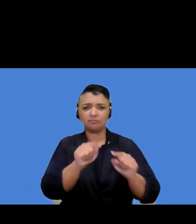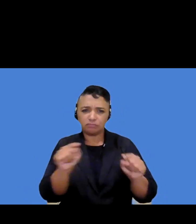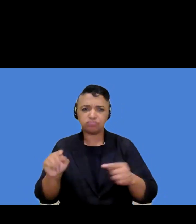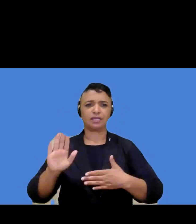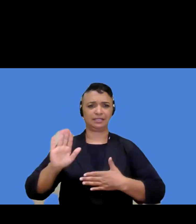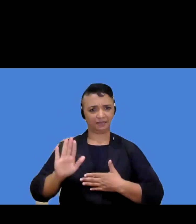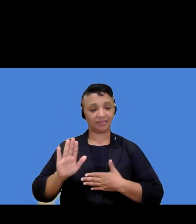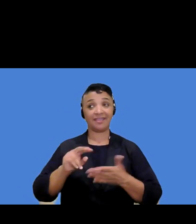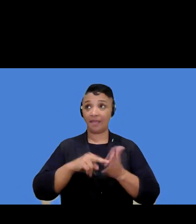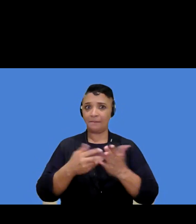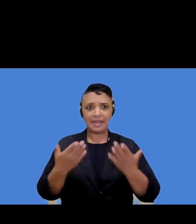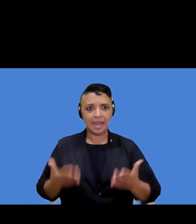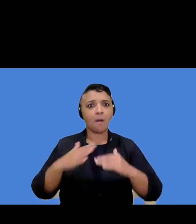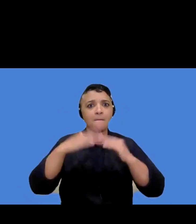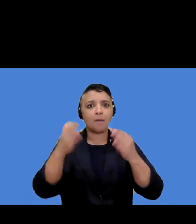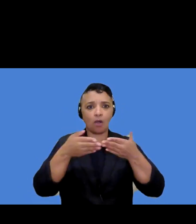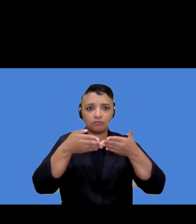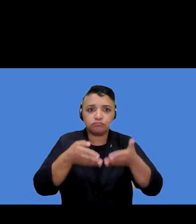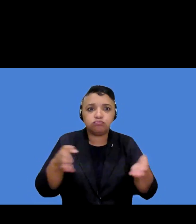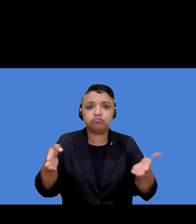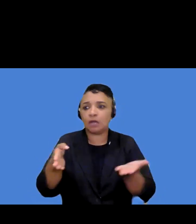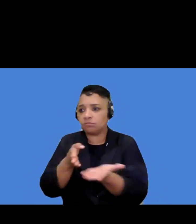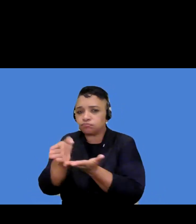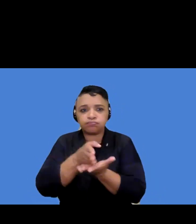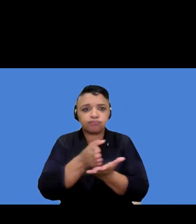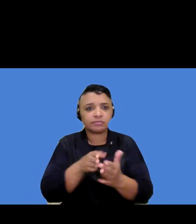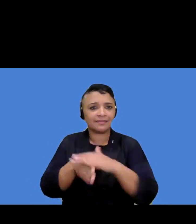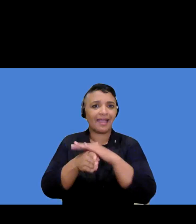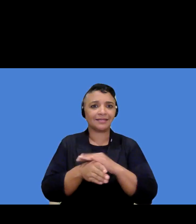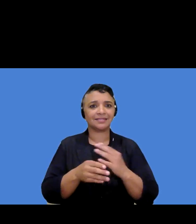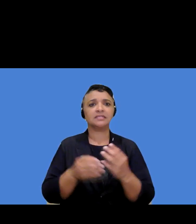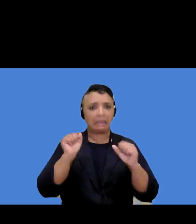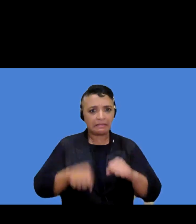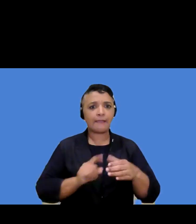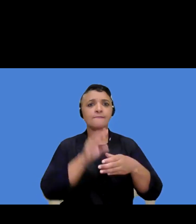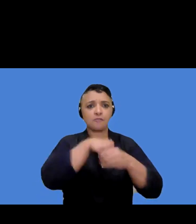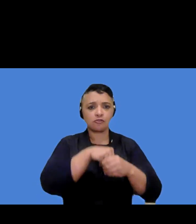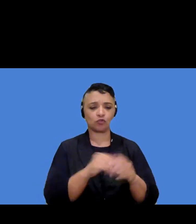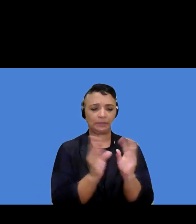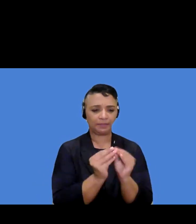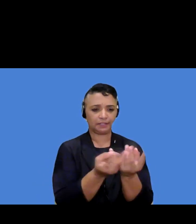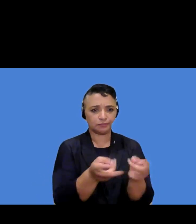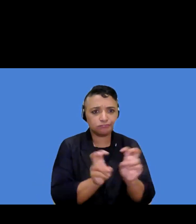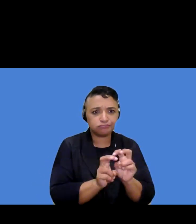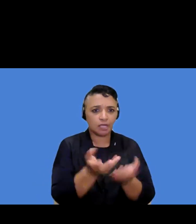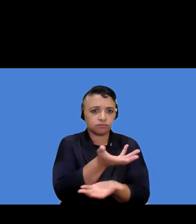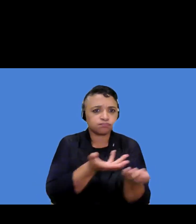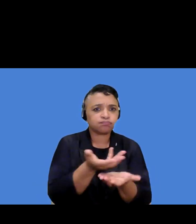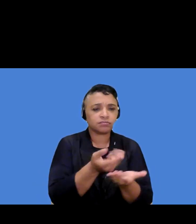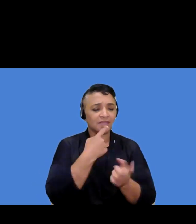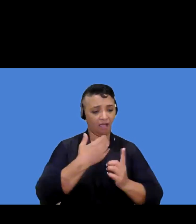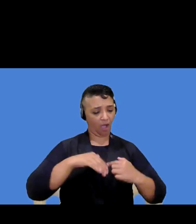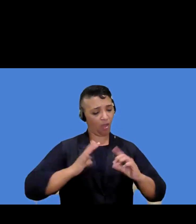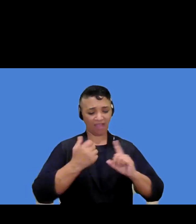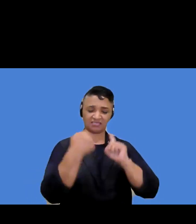has opened avenues for conversation, sitting on the table to discuss on the issues that affect our life as